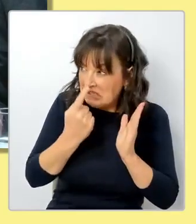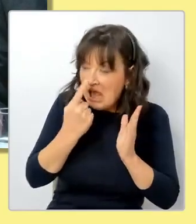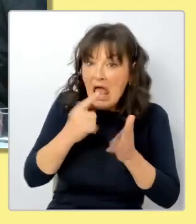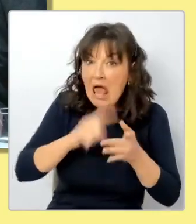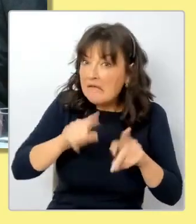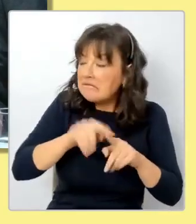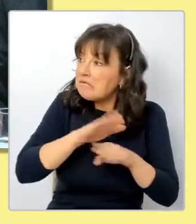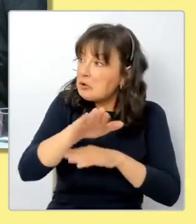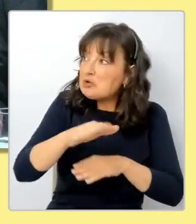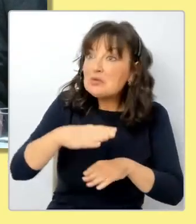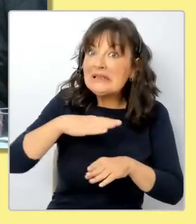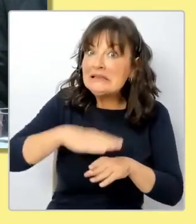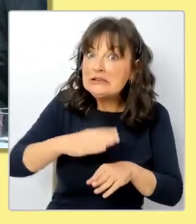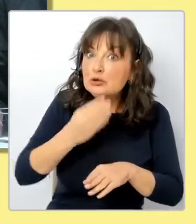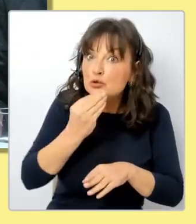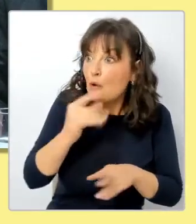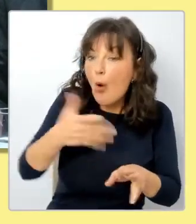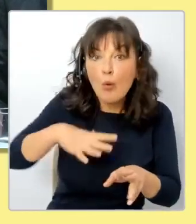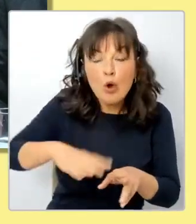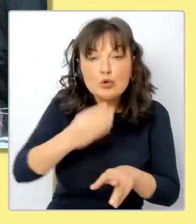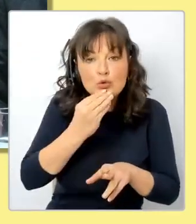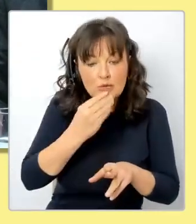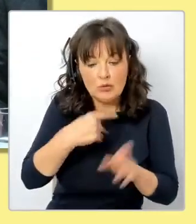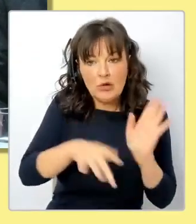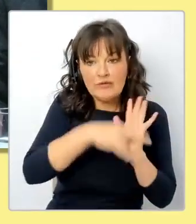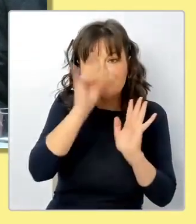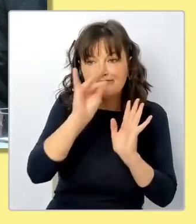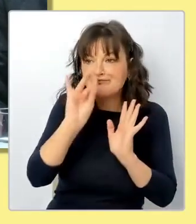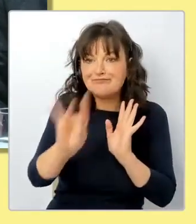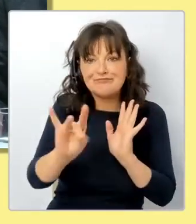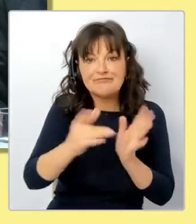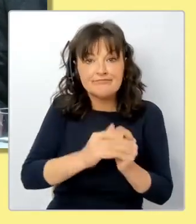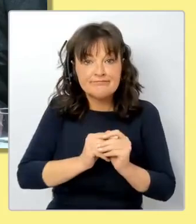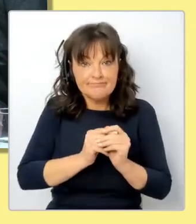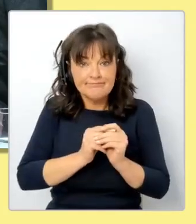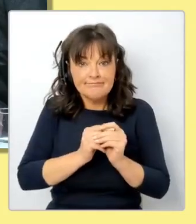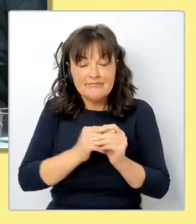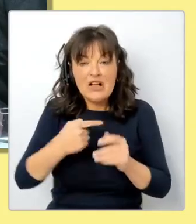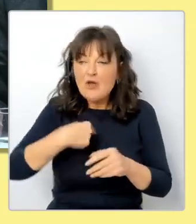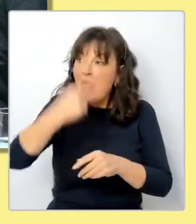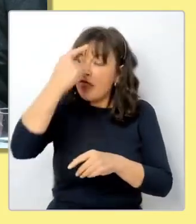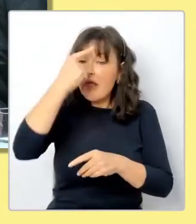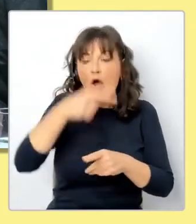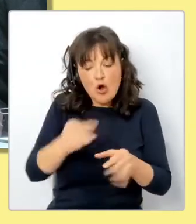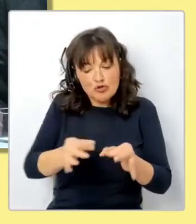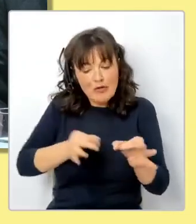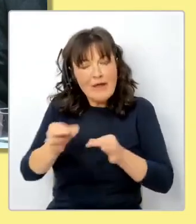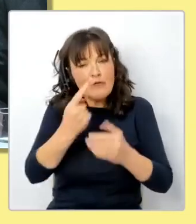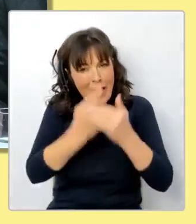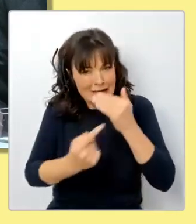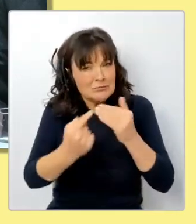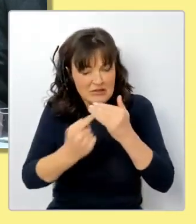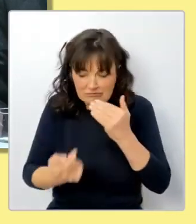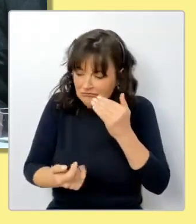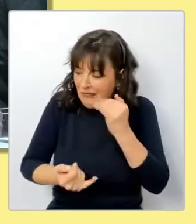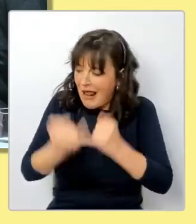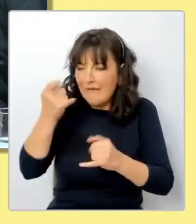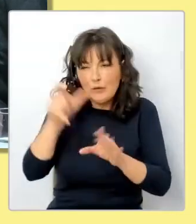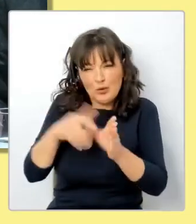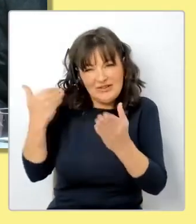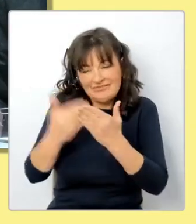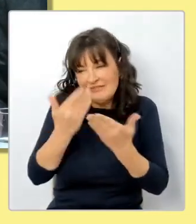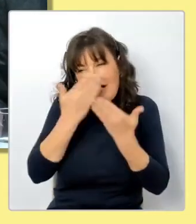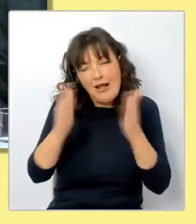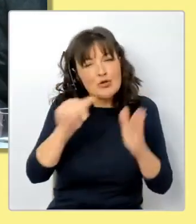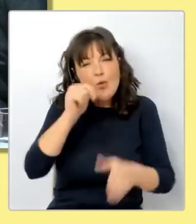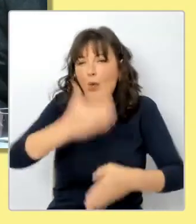that the strategy that we've been pursuing on independence for the last few years, you know, you can clearly see that it isn't working. So we're